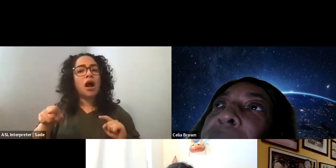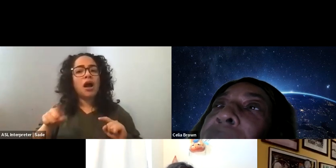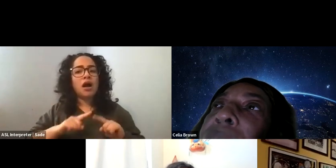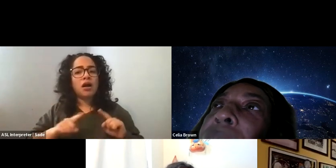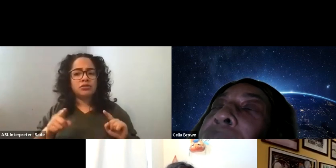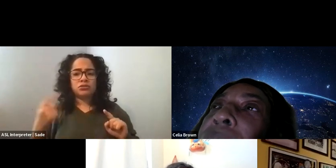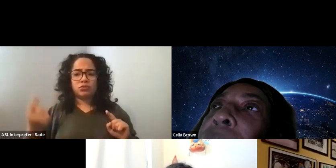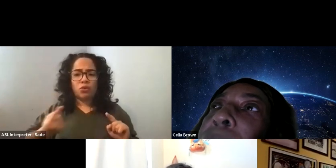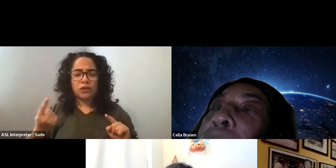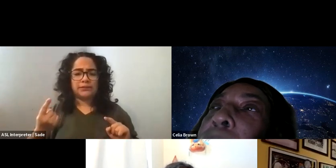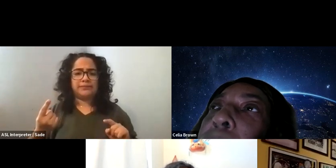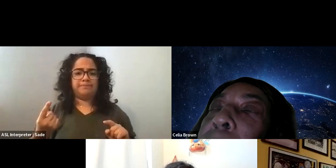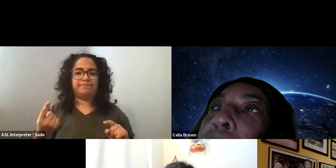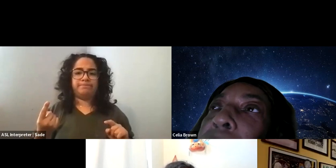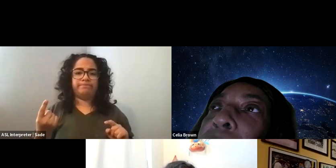always,